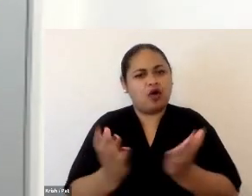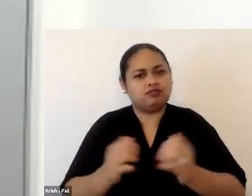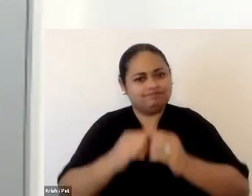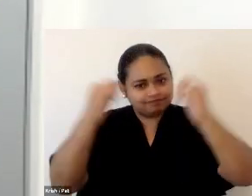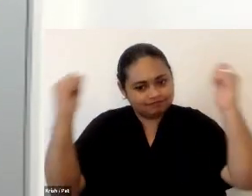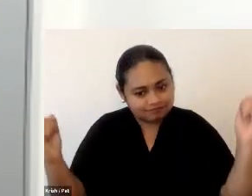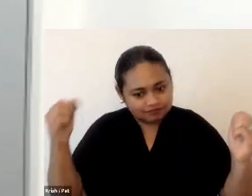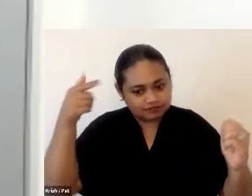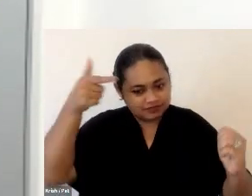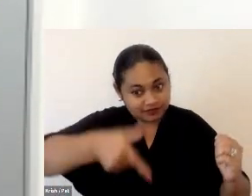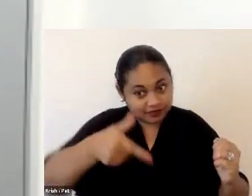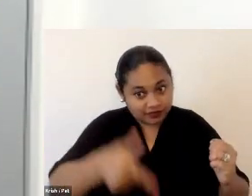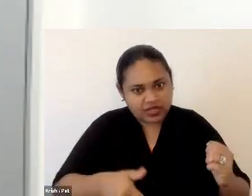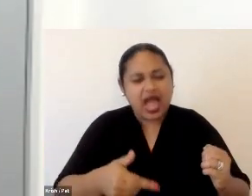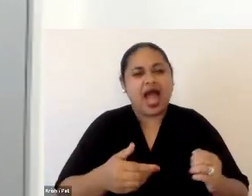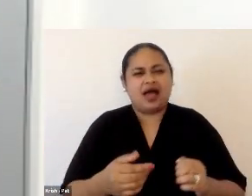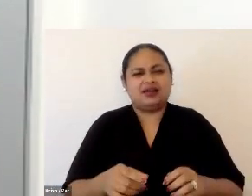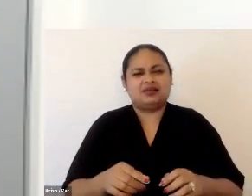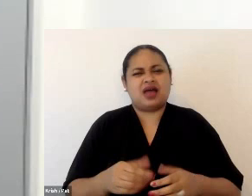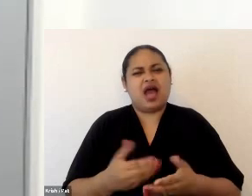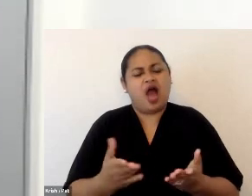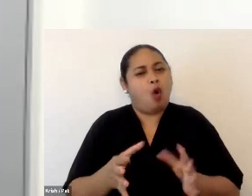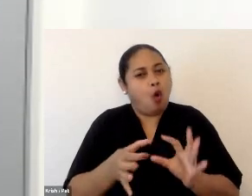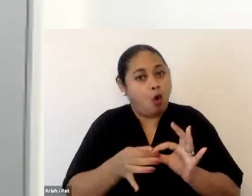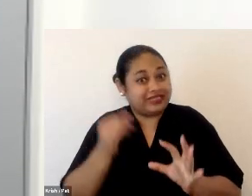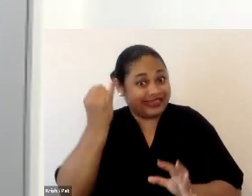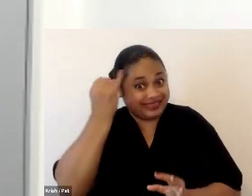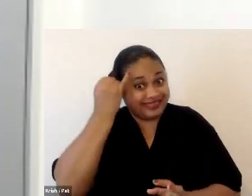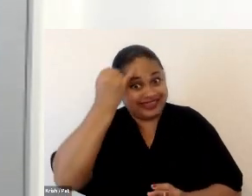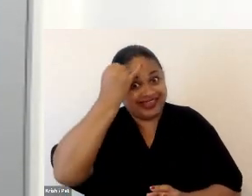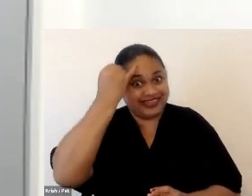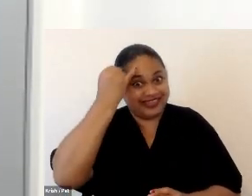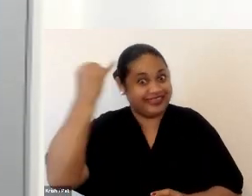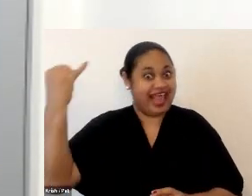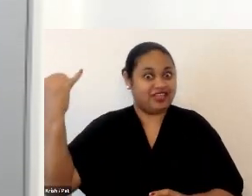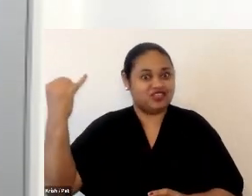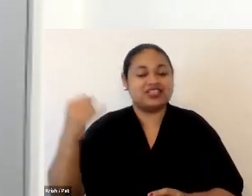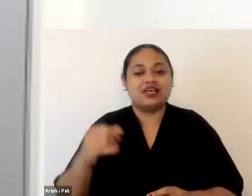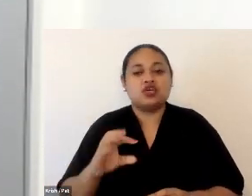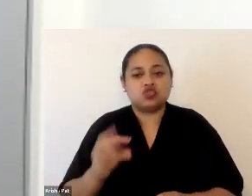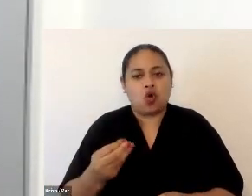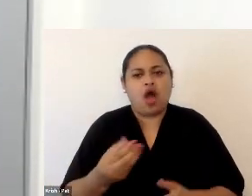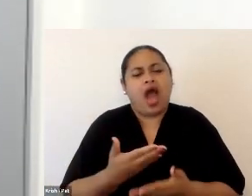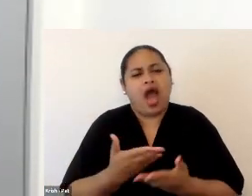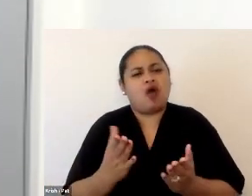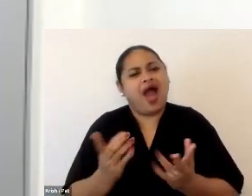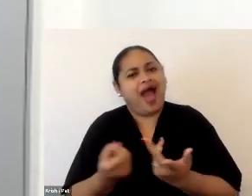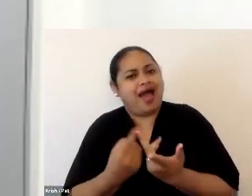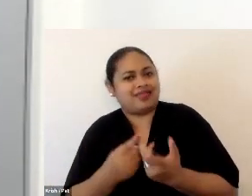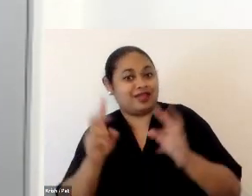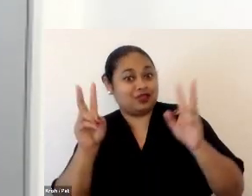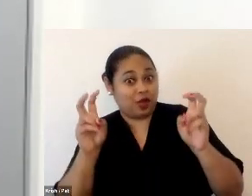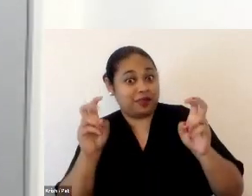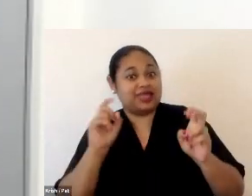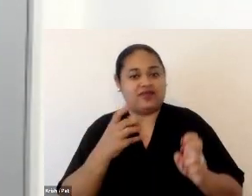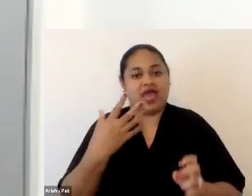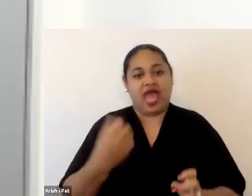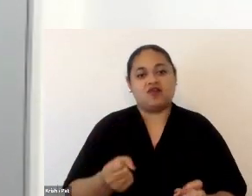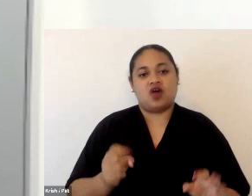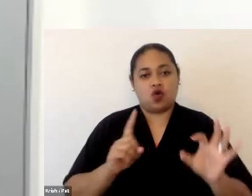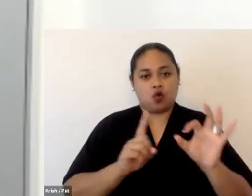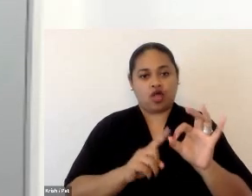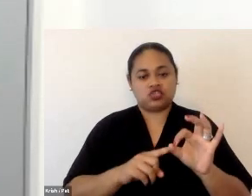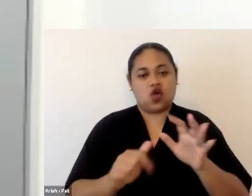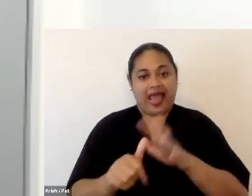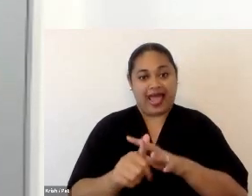artificial intelligence, but very happy to move into our other topic as well if we get some questions on